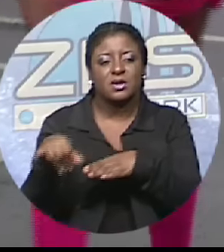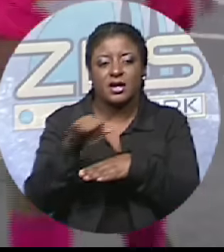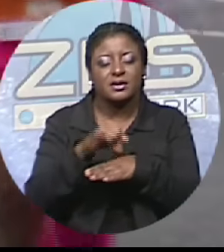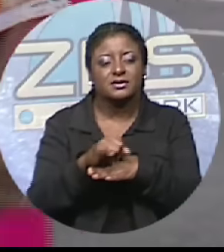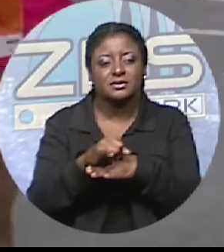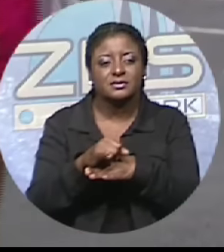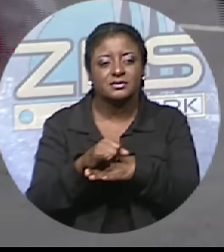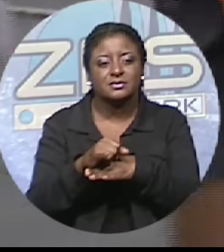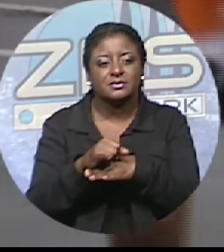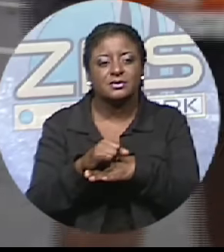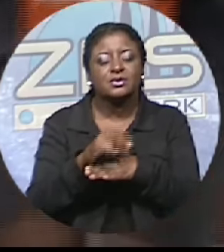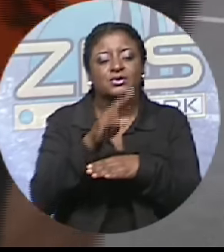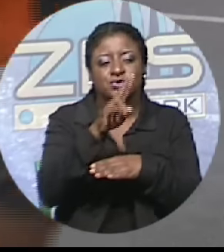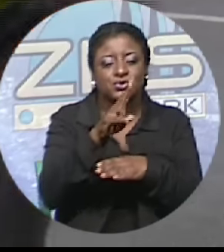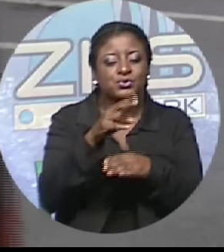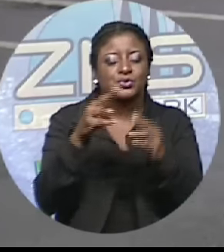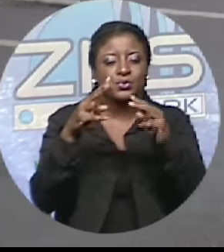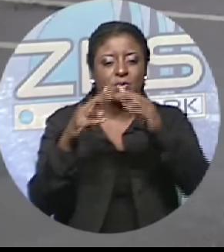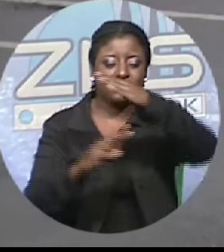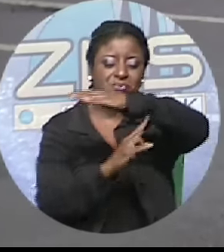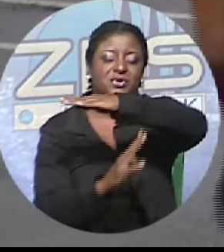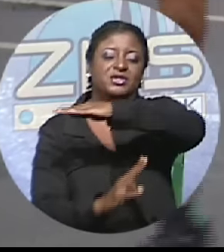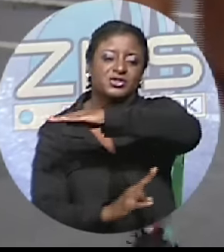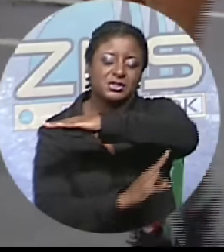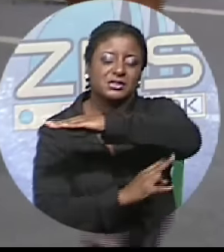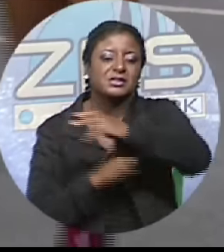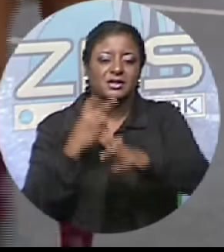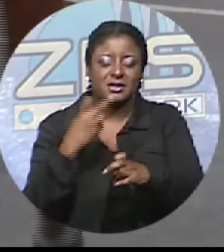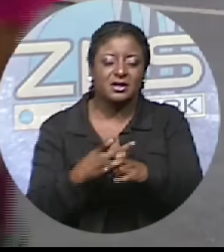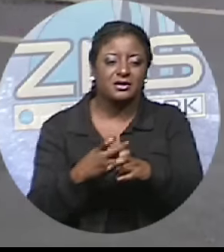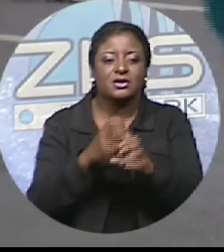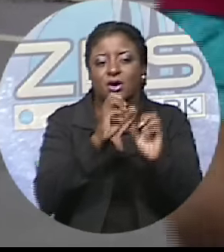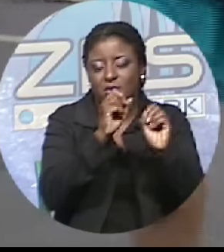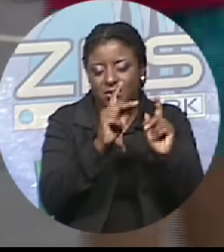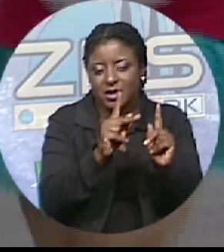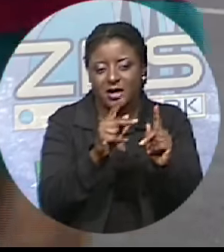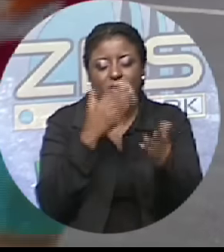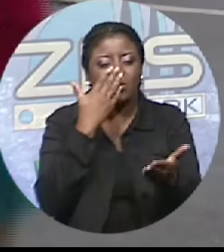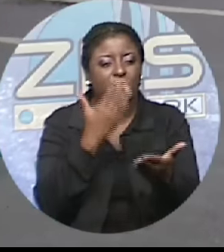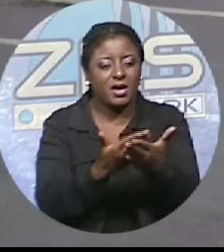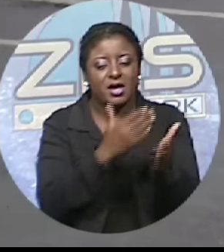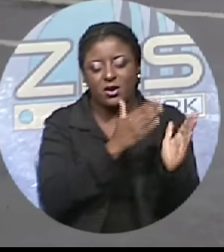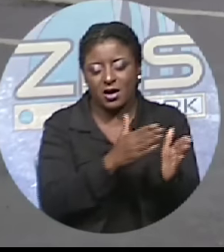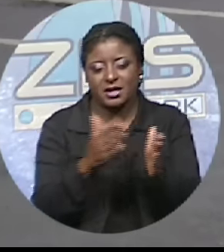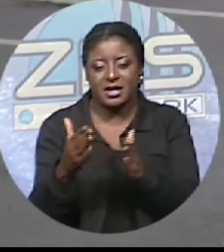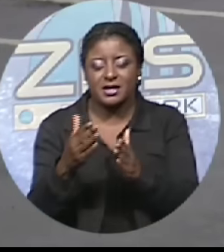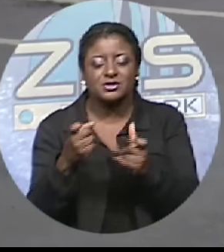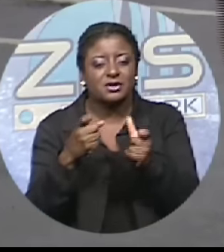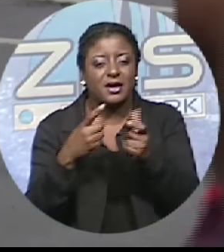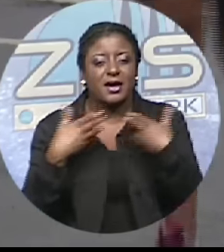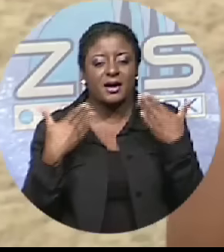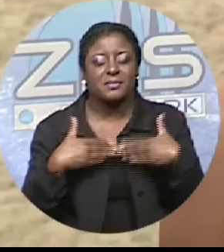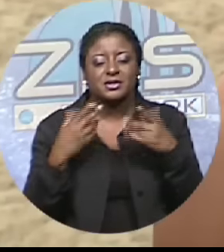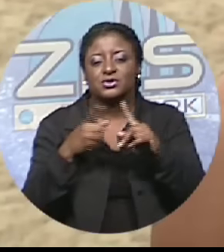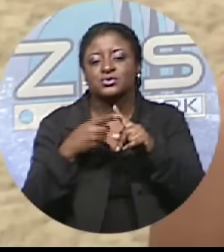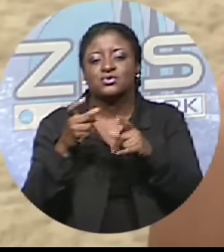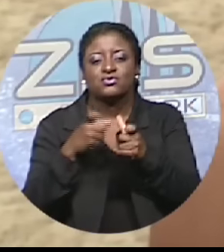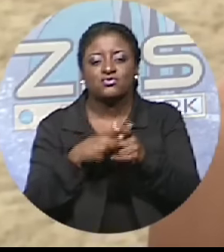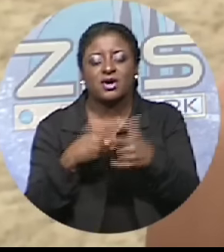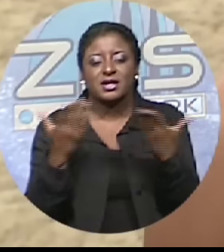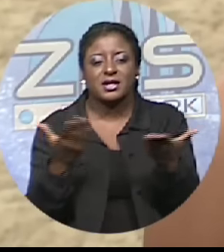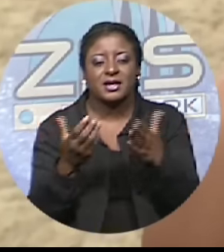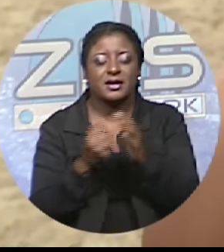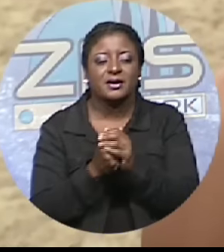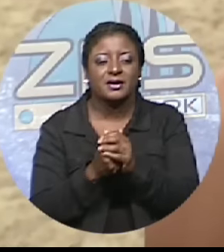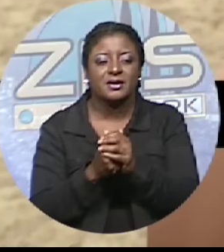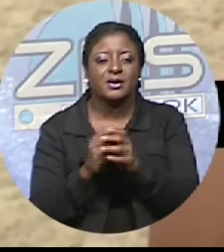the two bridges are quite difficult. But it's okay, very well organized, so we're very happy to run here. Not bad.